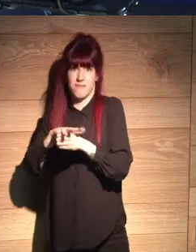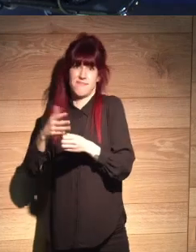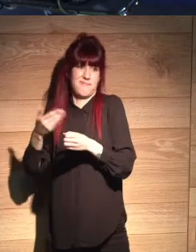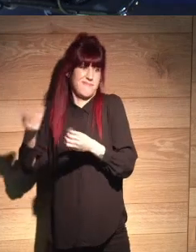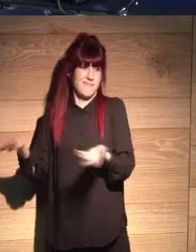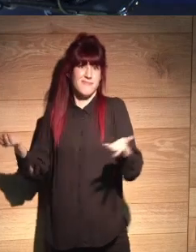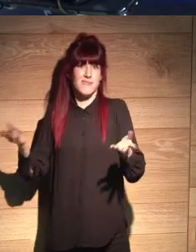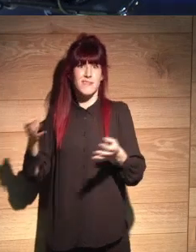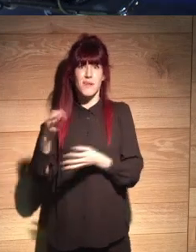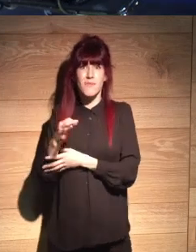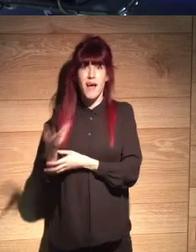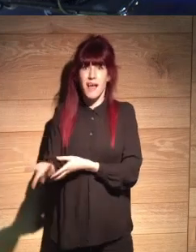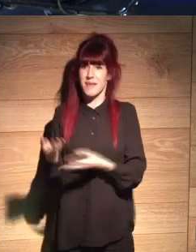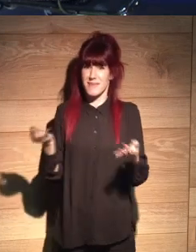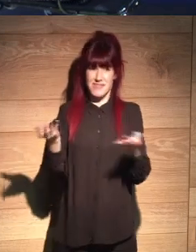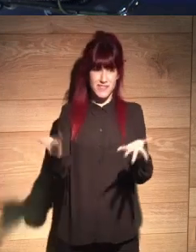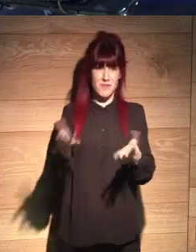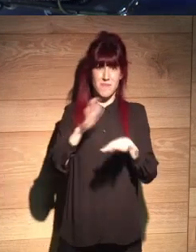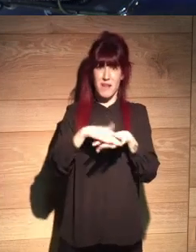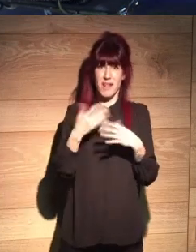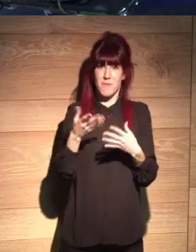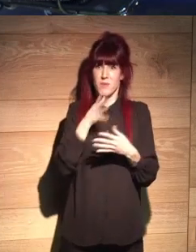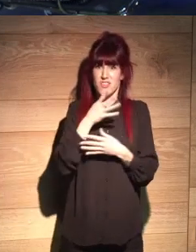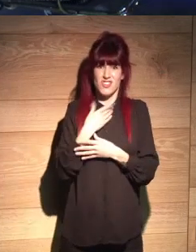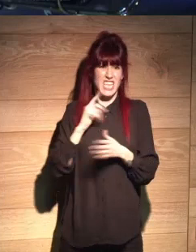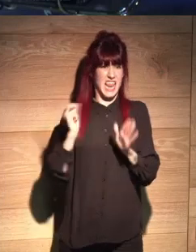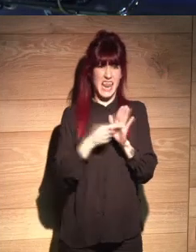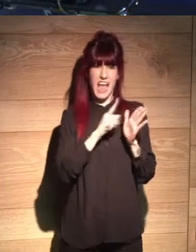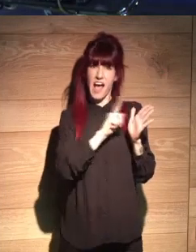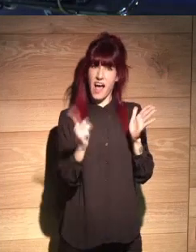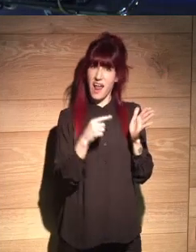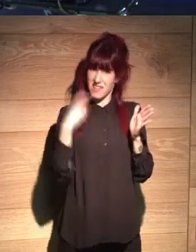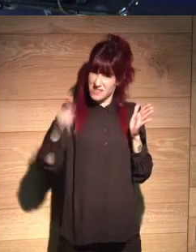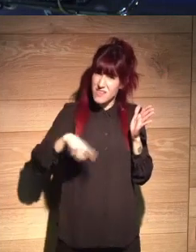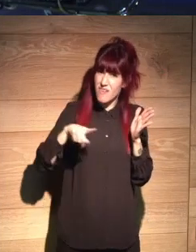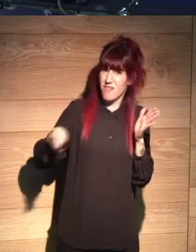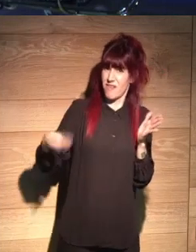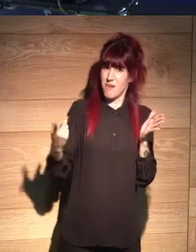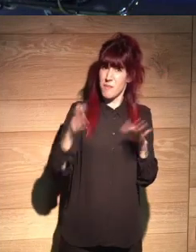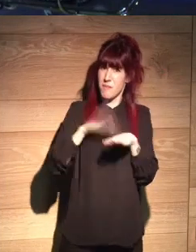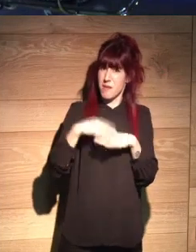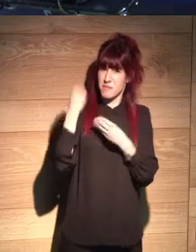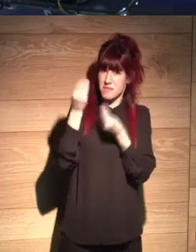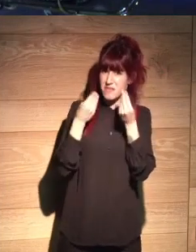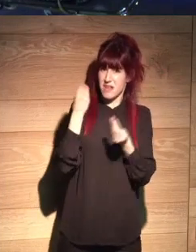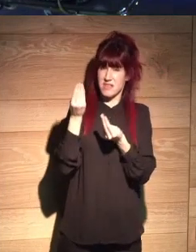sector as well. And what is happening? Because this is even illegal, I suppose,